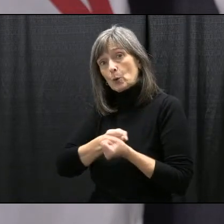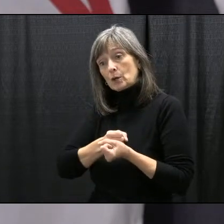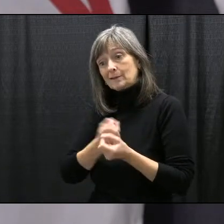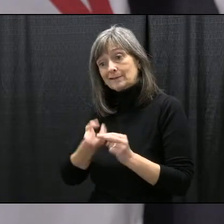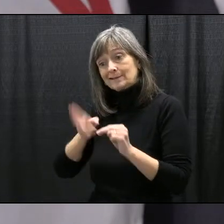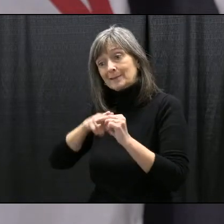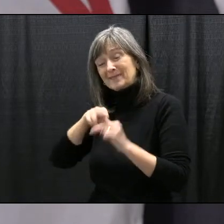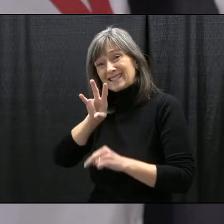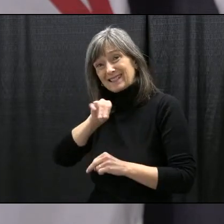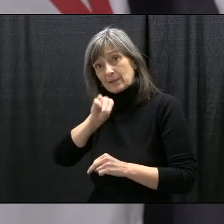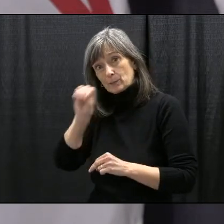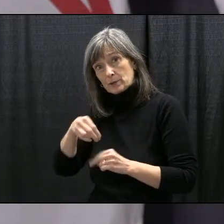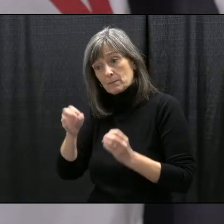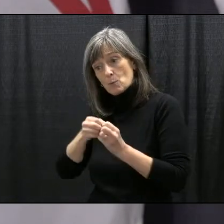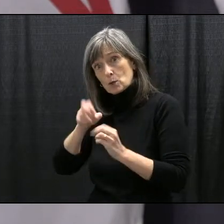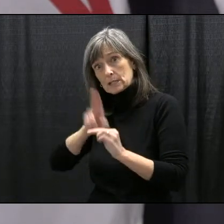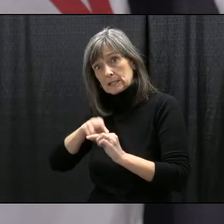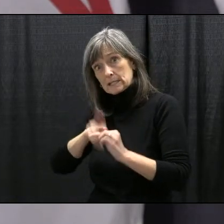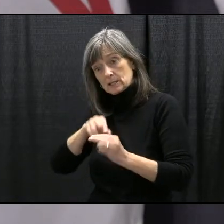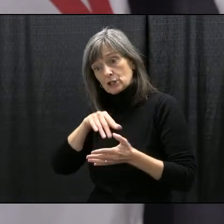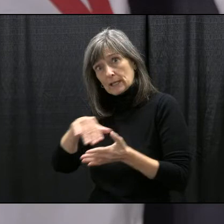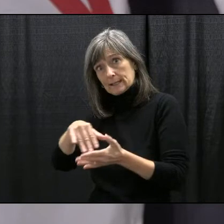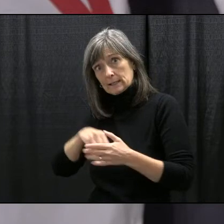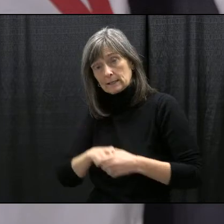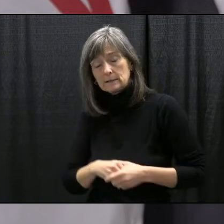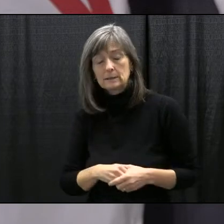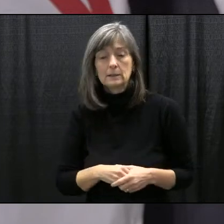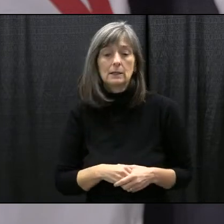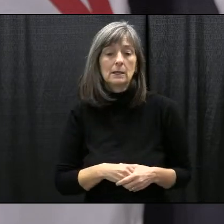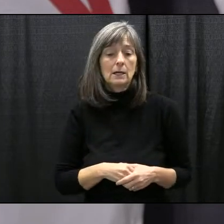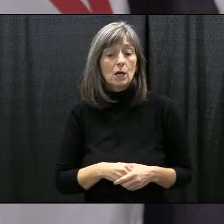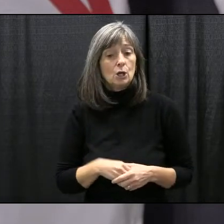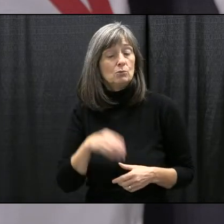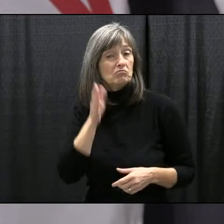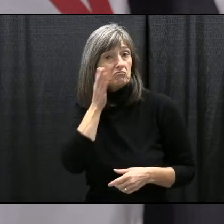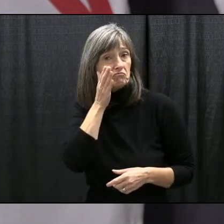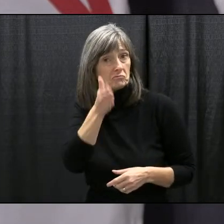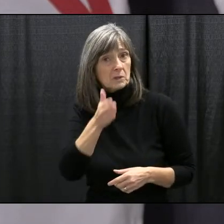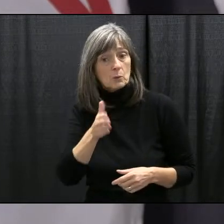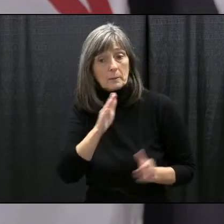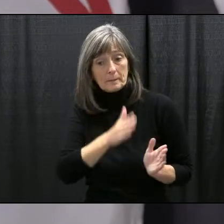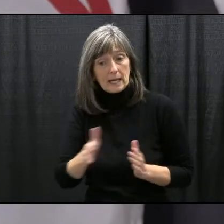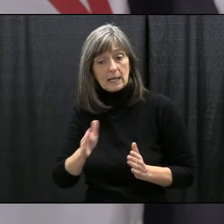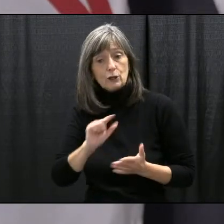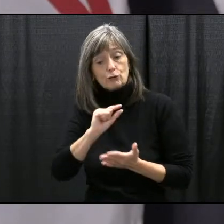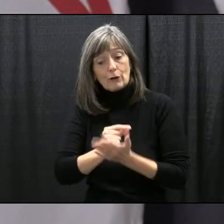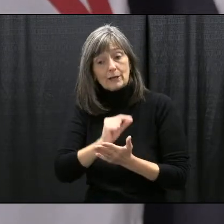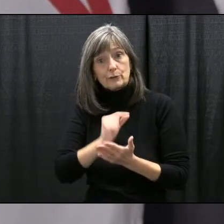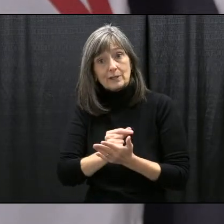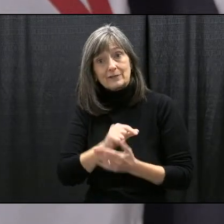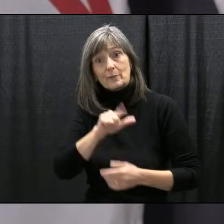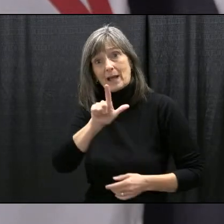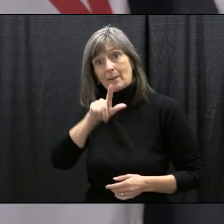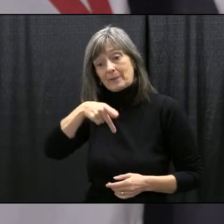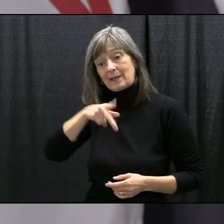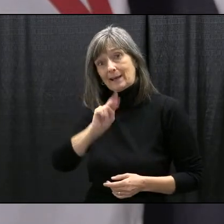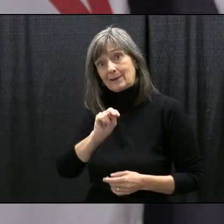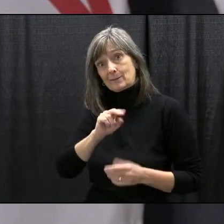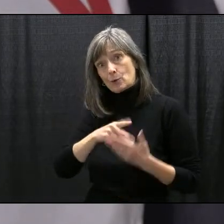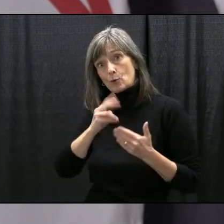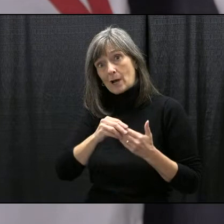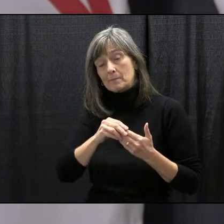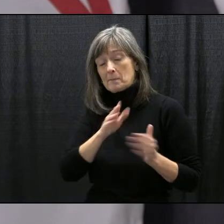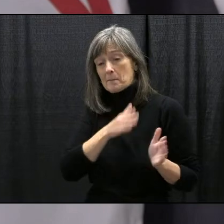approximately 70%. We commit to further increase the number of graduates from our LPN programs